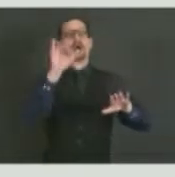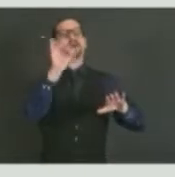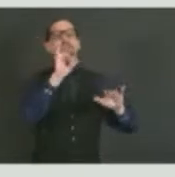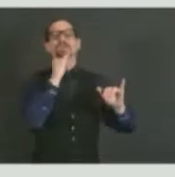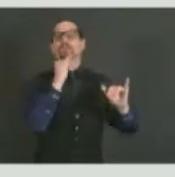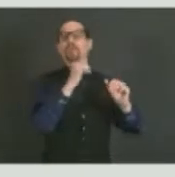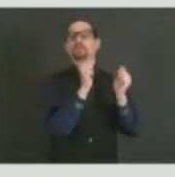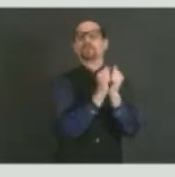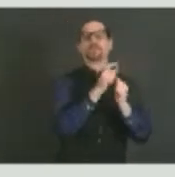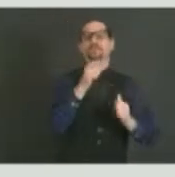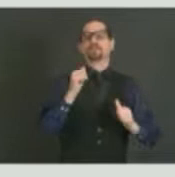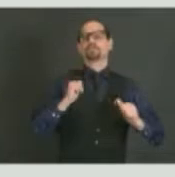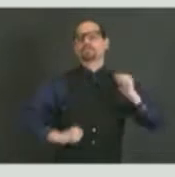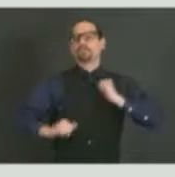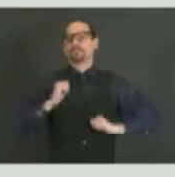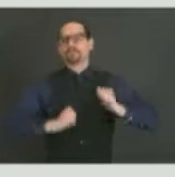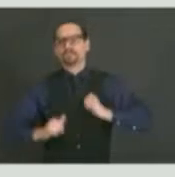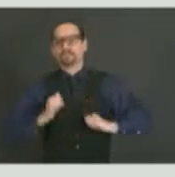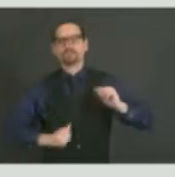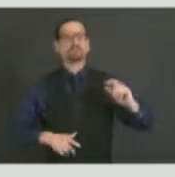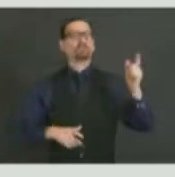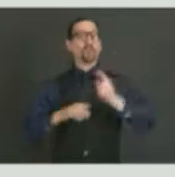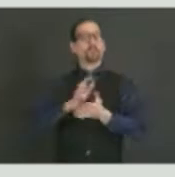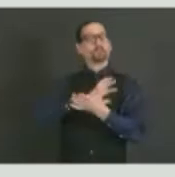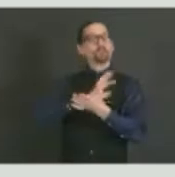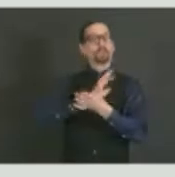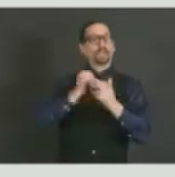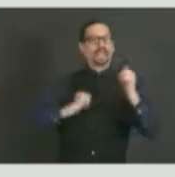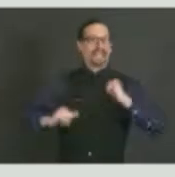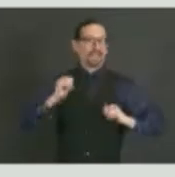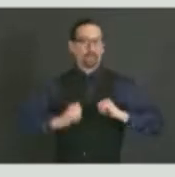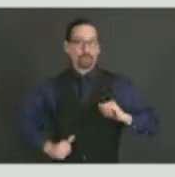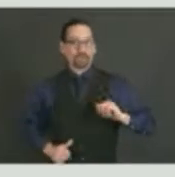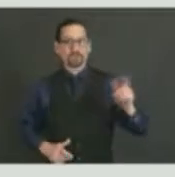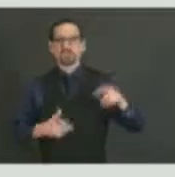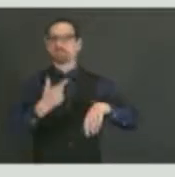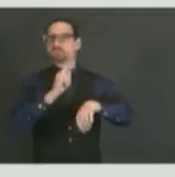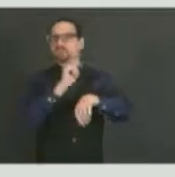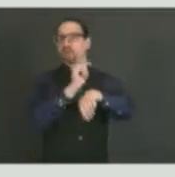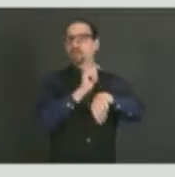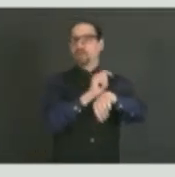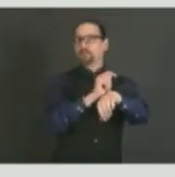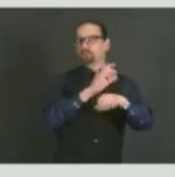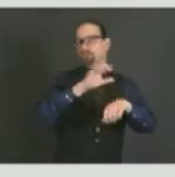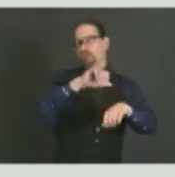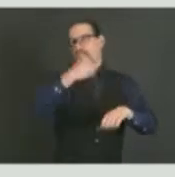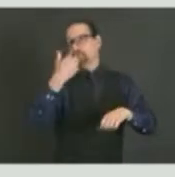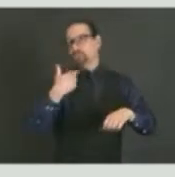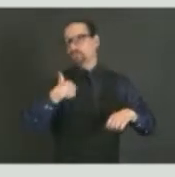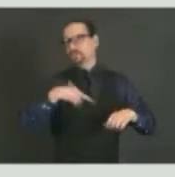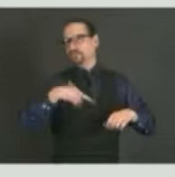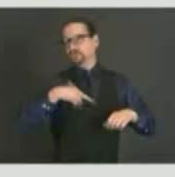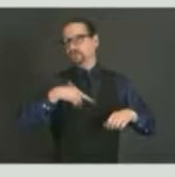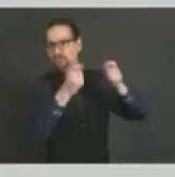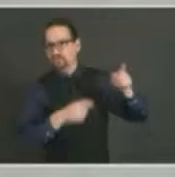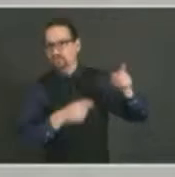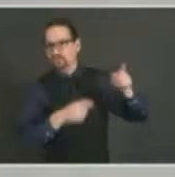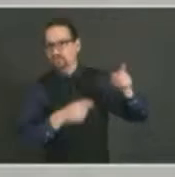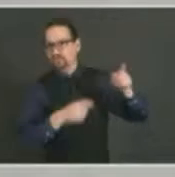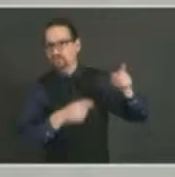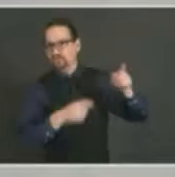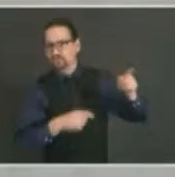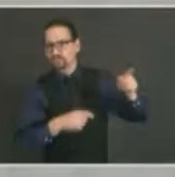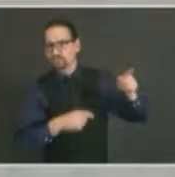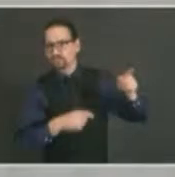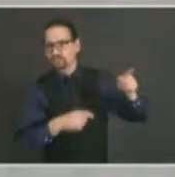theaters, churches, synagogues, and mosques. So in settings where there is